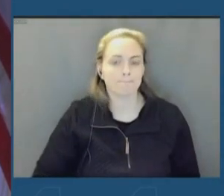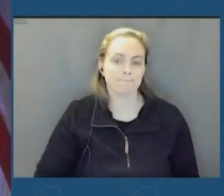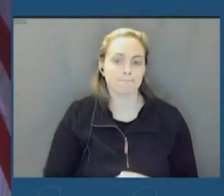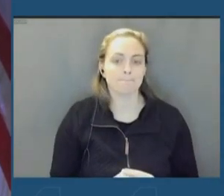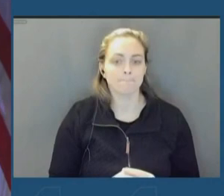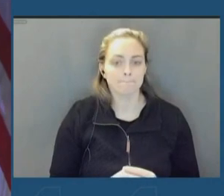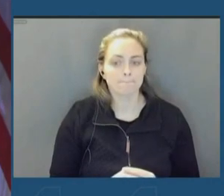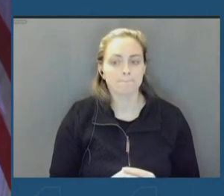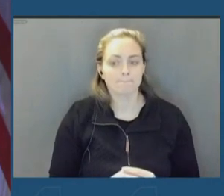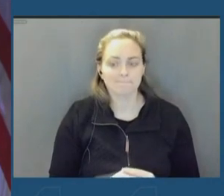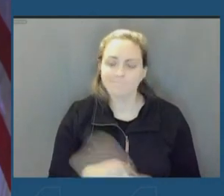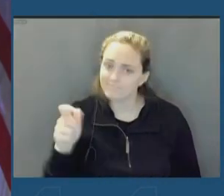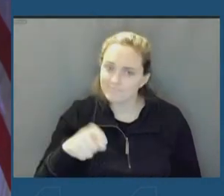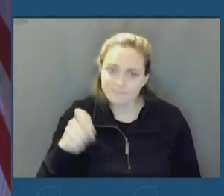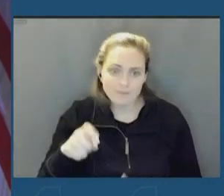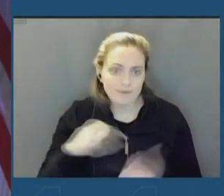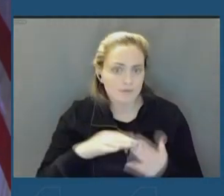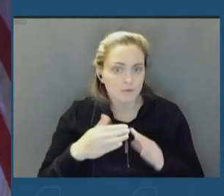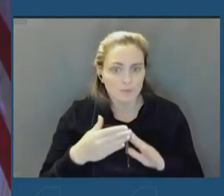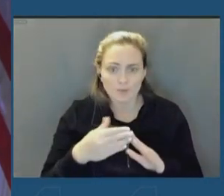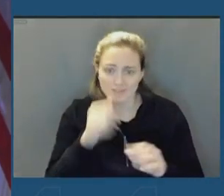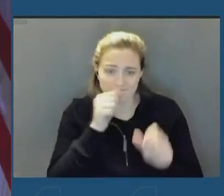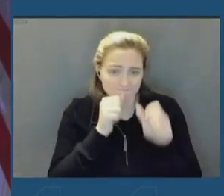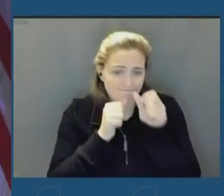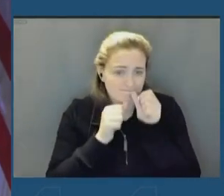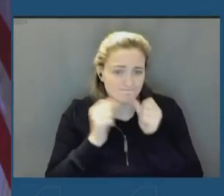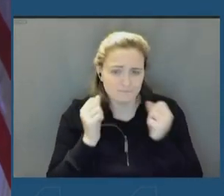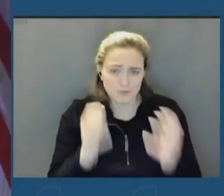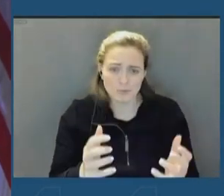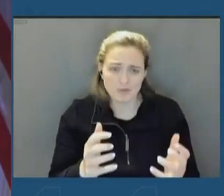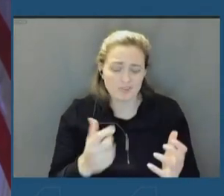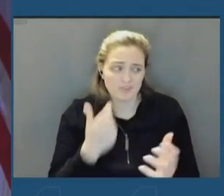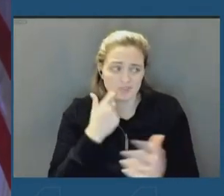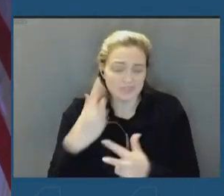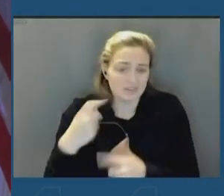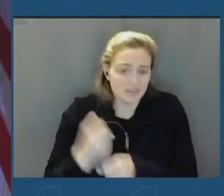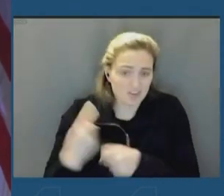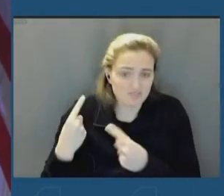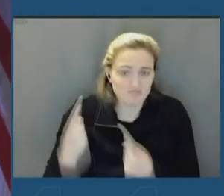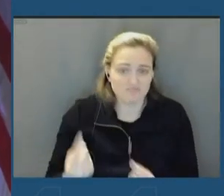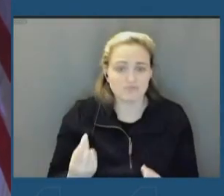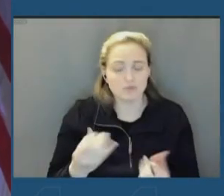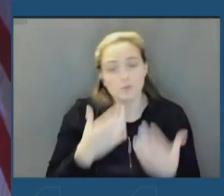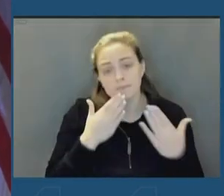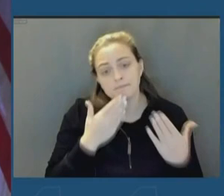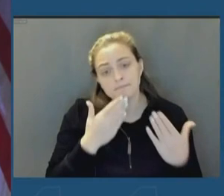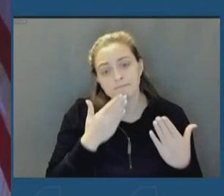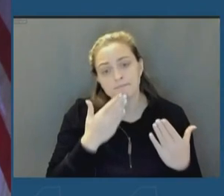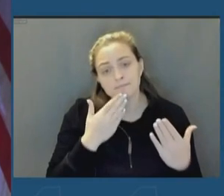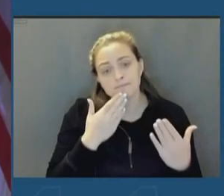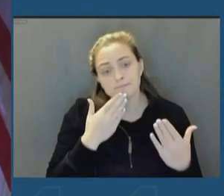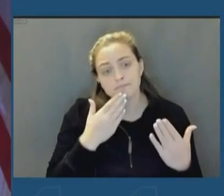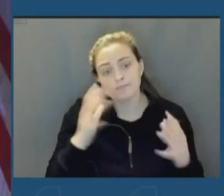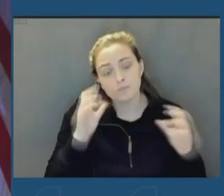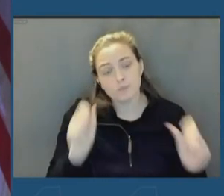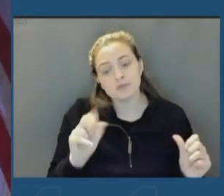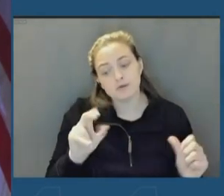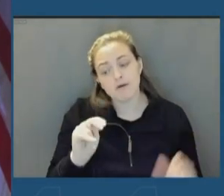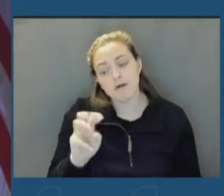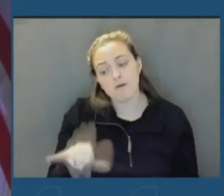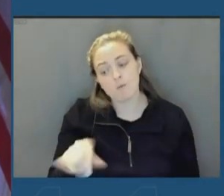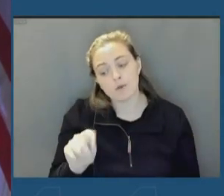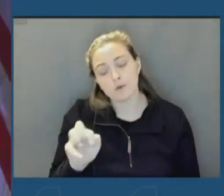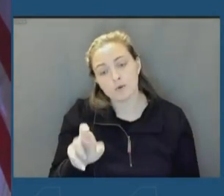It is much needed in a community that has suffered so much during the past year. So thank you to President Conway Turner and her team for doing